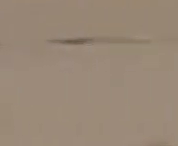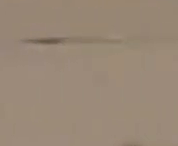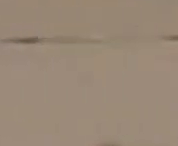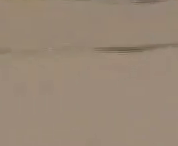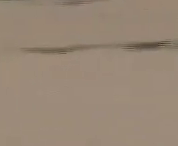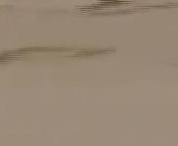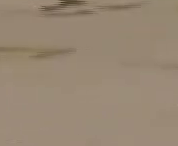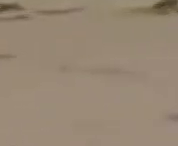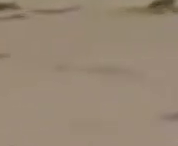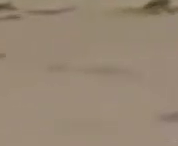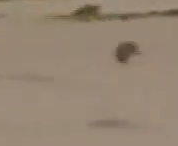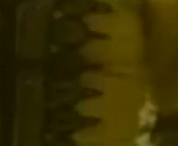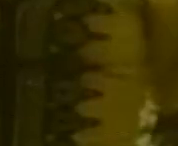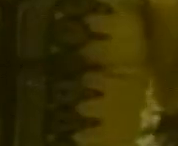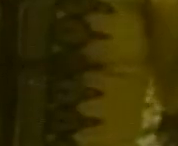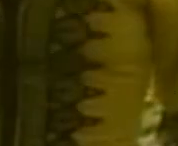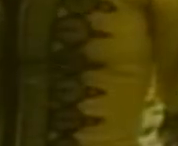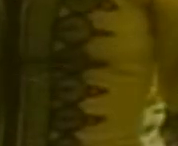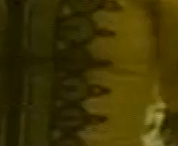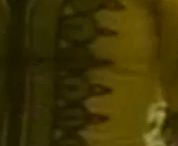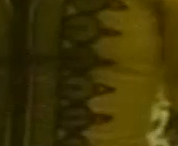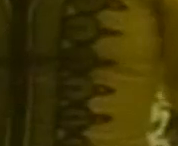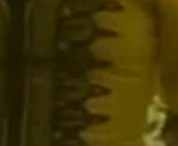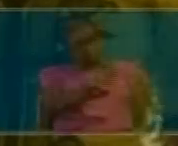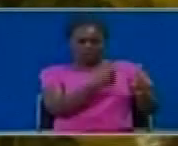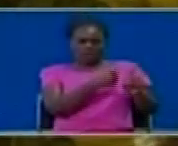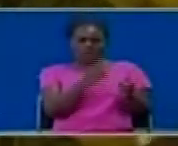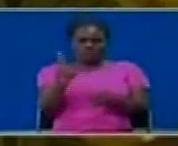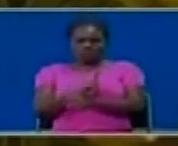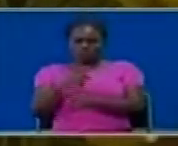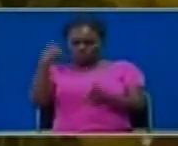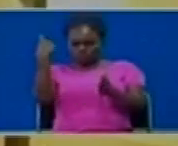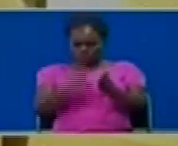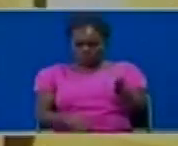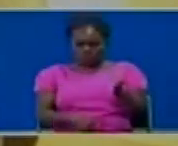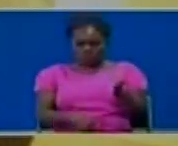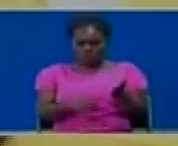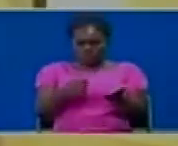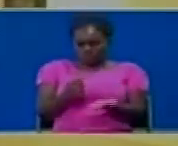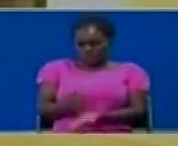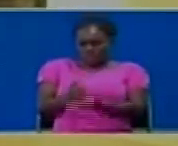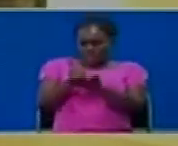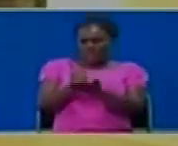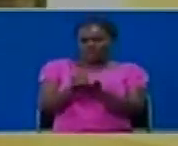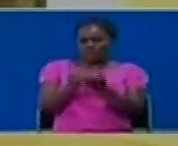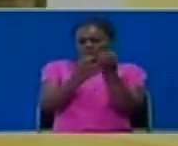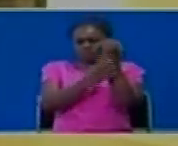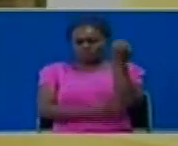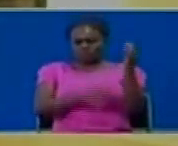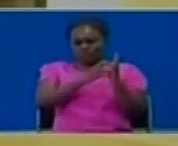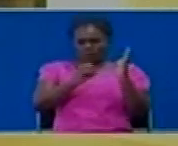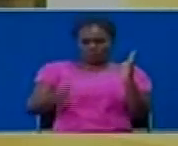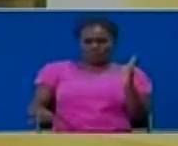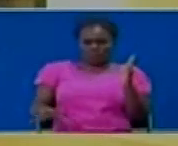been one of the challenge areas. But one hotel in Kwale County is using some of the revenue generated in playing a role in farming and poverty alleviation of